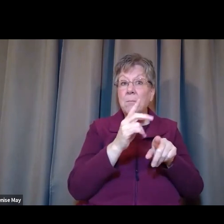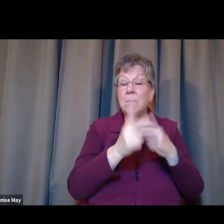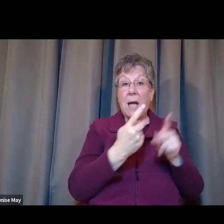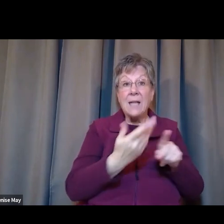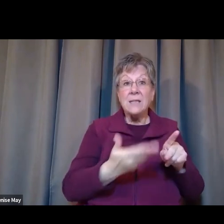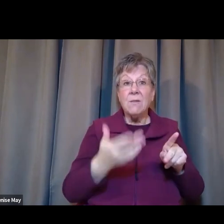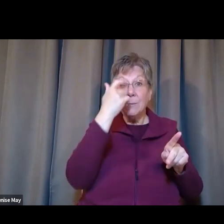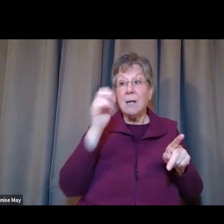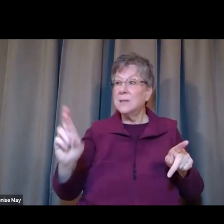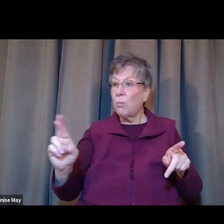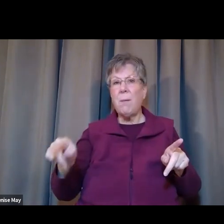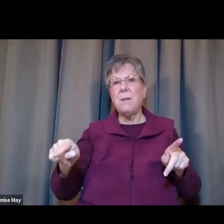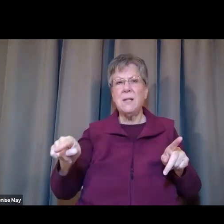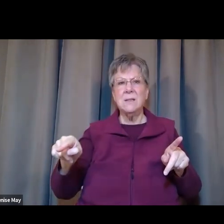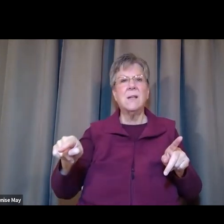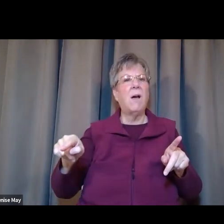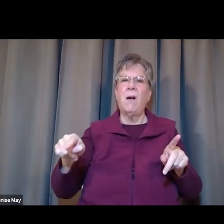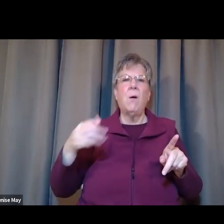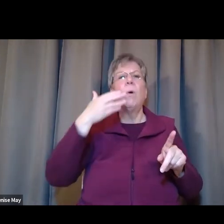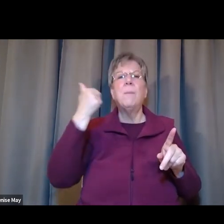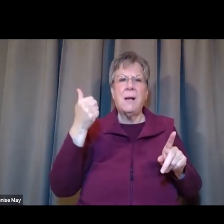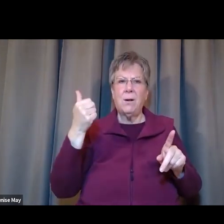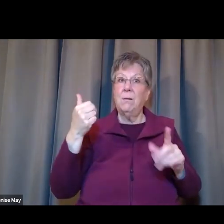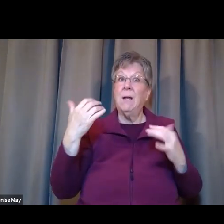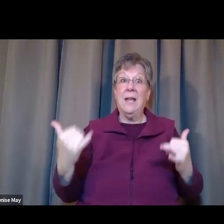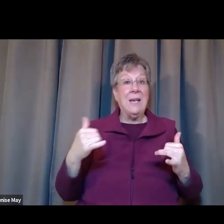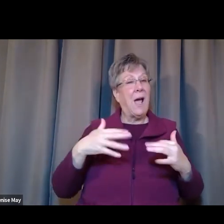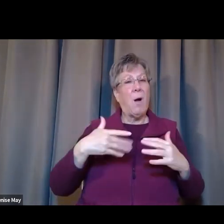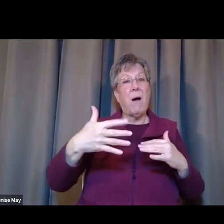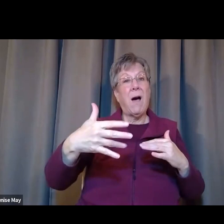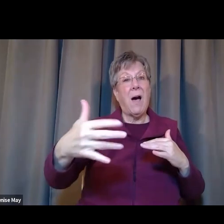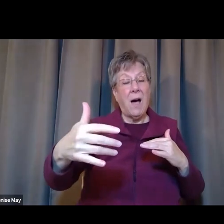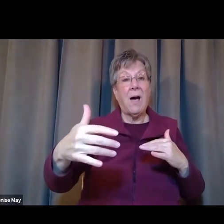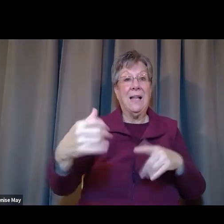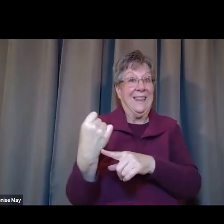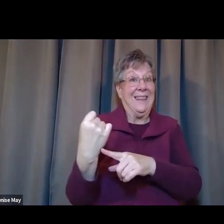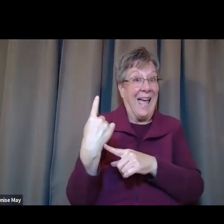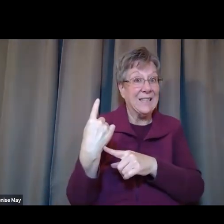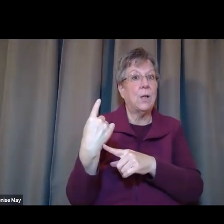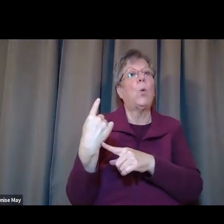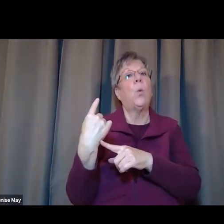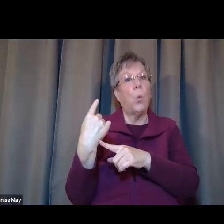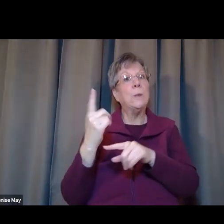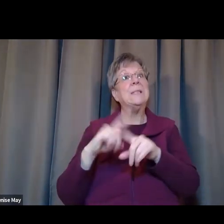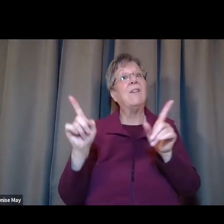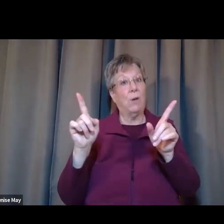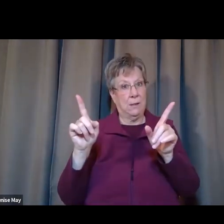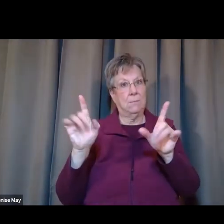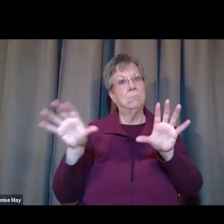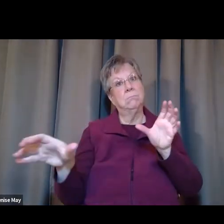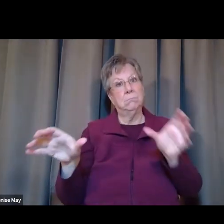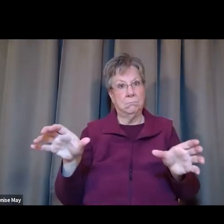the Republicans ran circles around them. Now, fast forward to last year, and I don't think I need to remind you how different the partisan alignment was on something